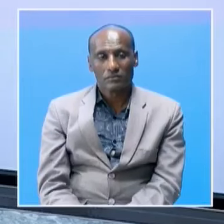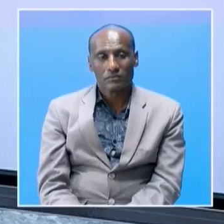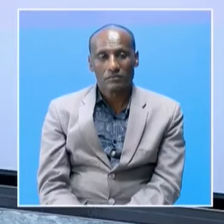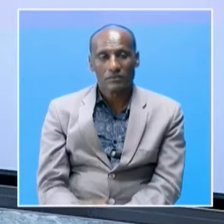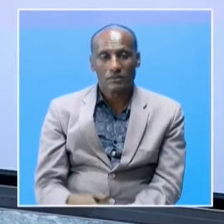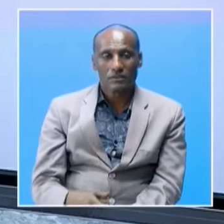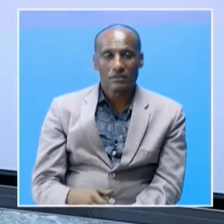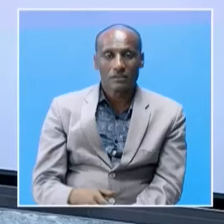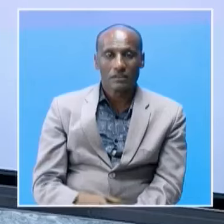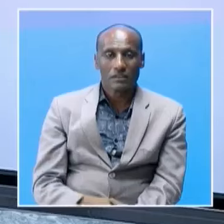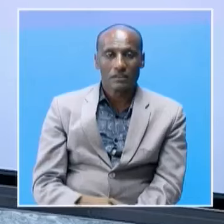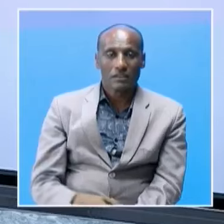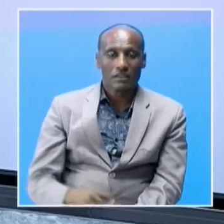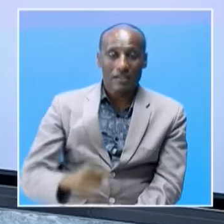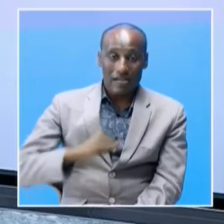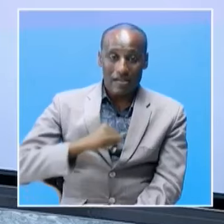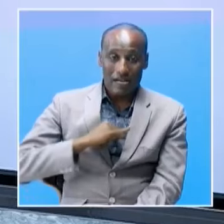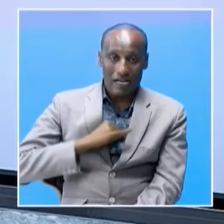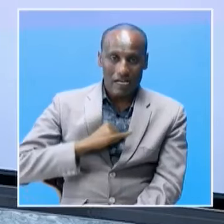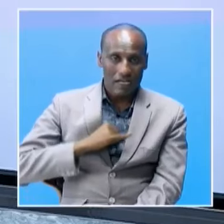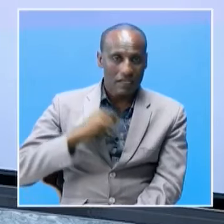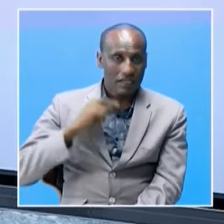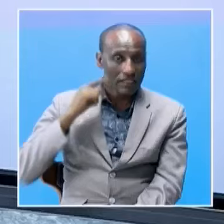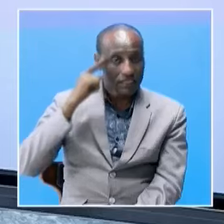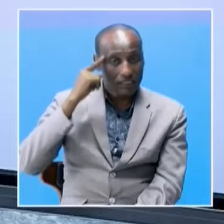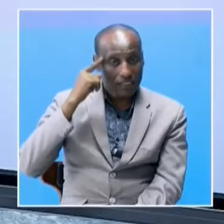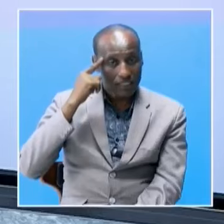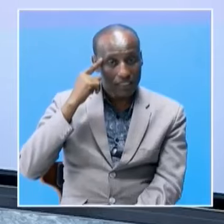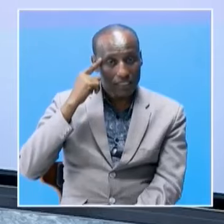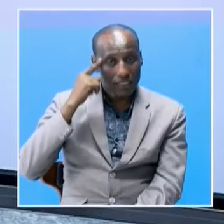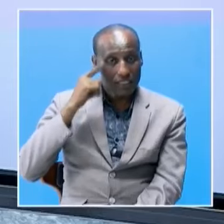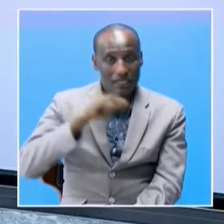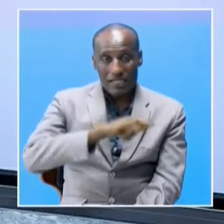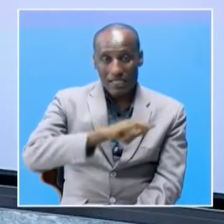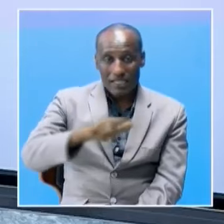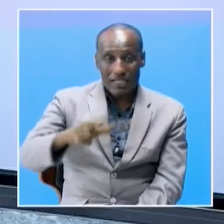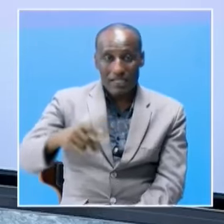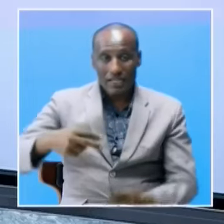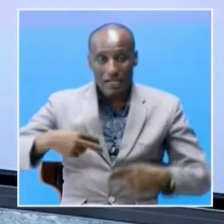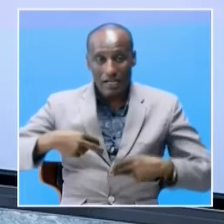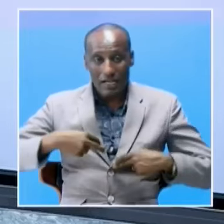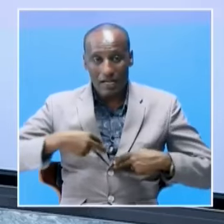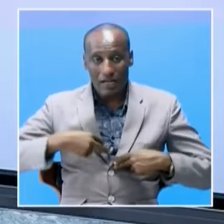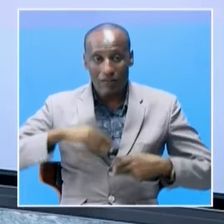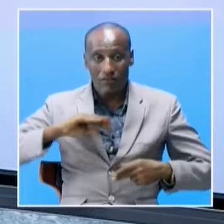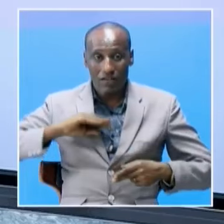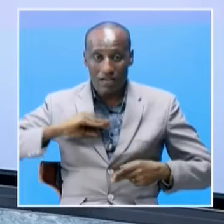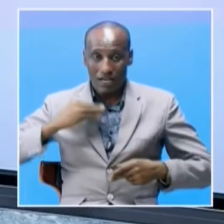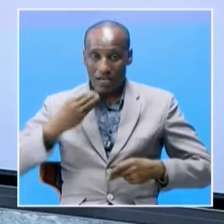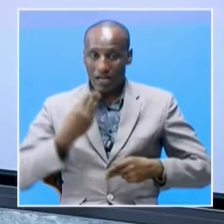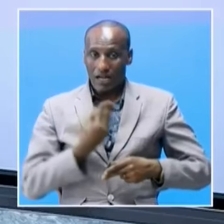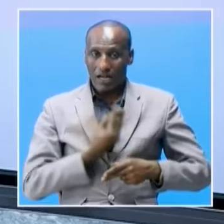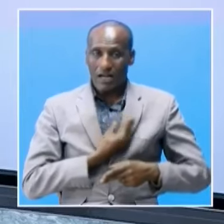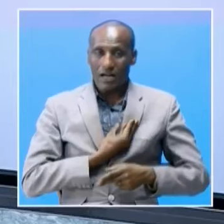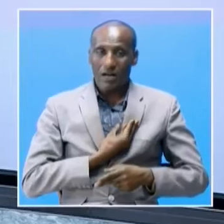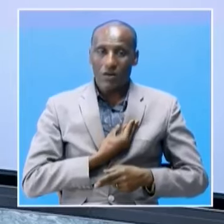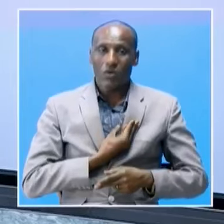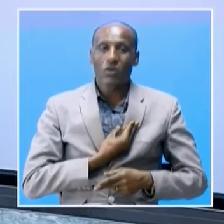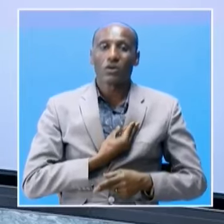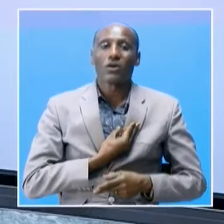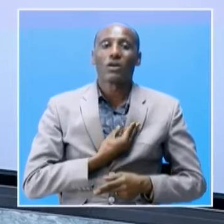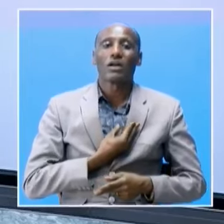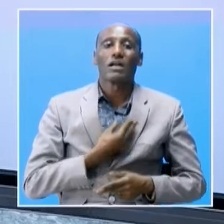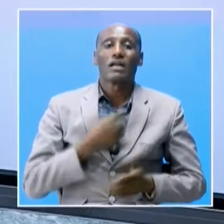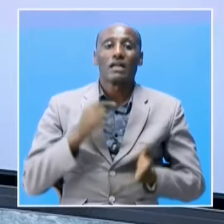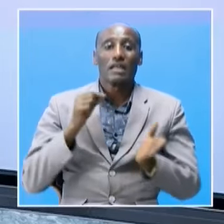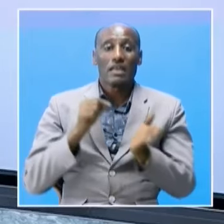last? I think they have our number. Do you think this person is sure about those who we call